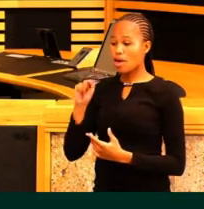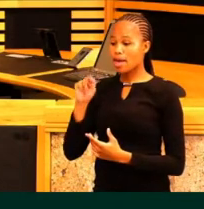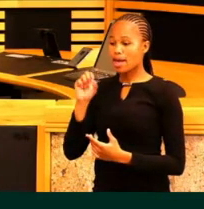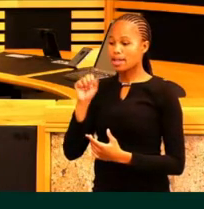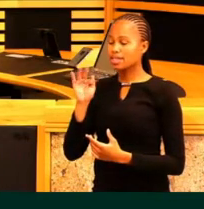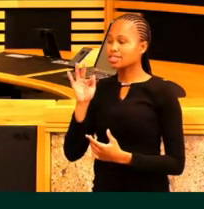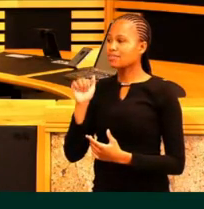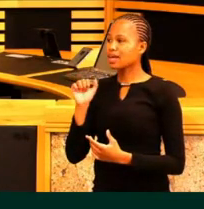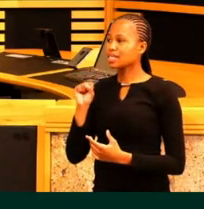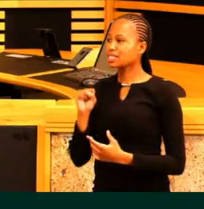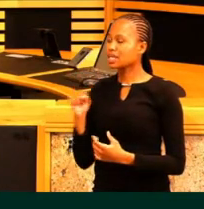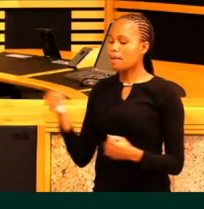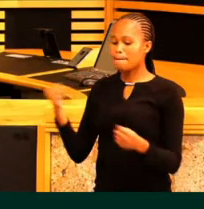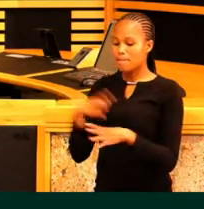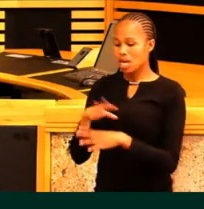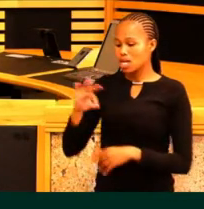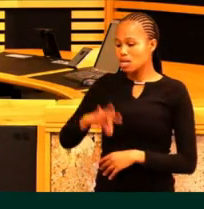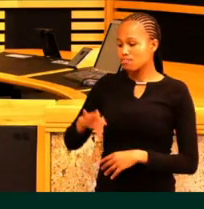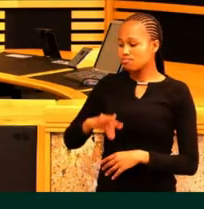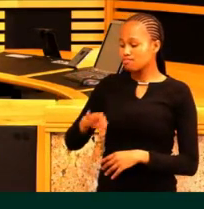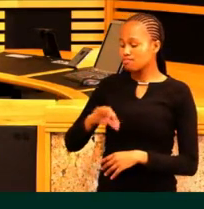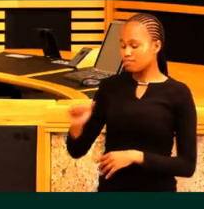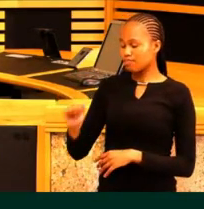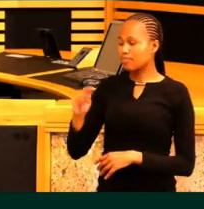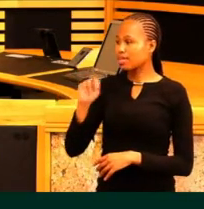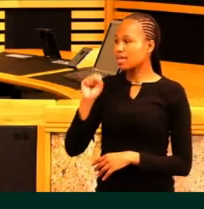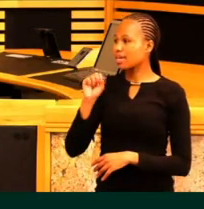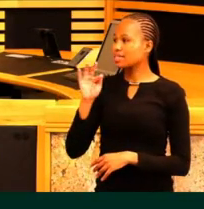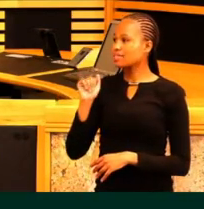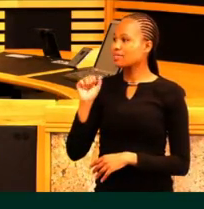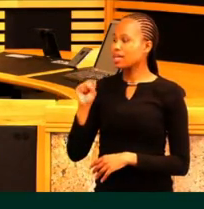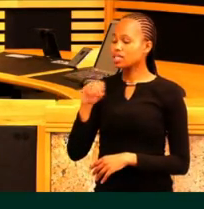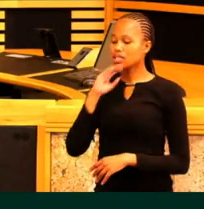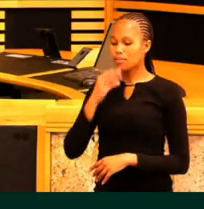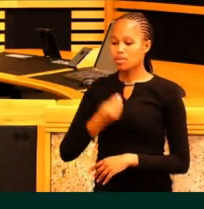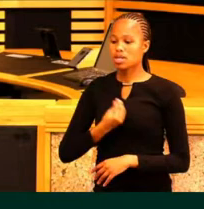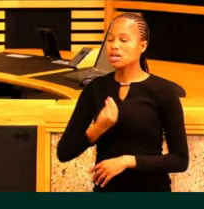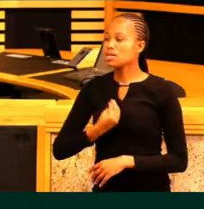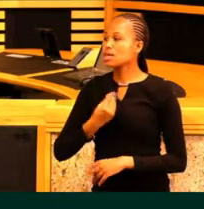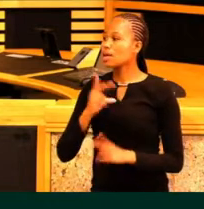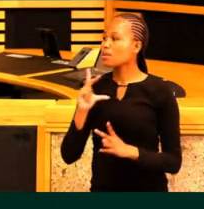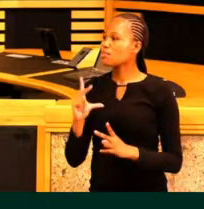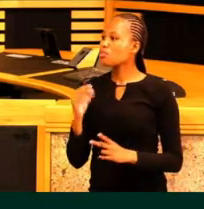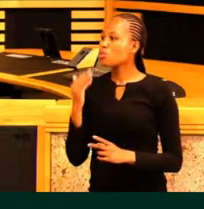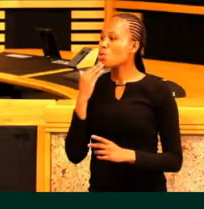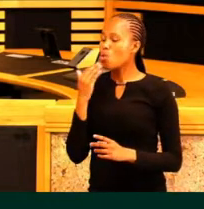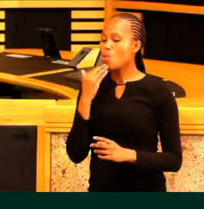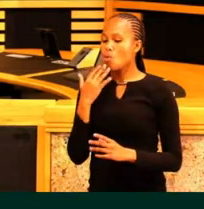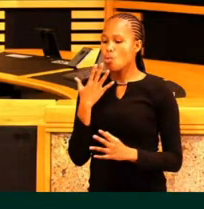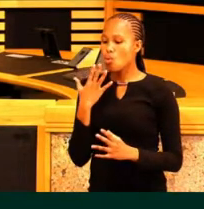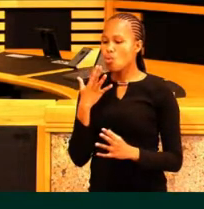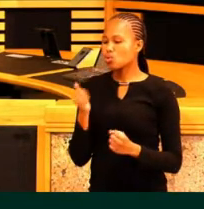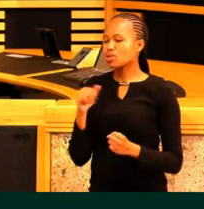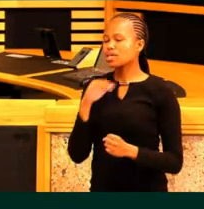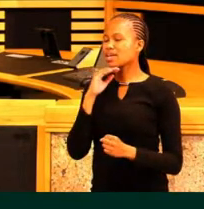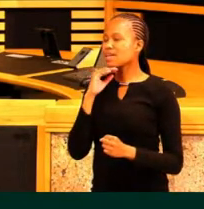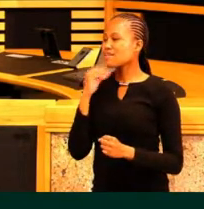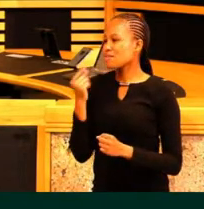many beneficiaries of nsfas are young people particularly from the previous disadvantage was known as